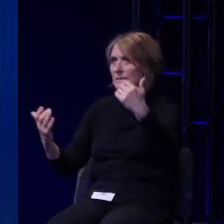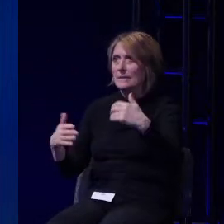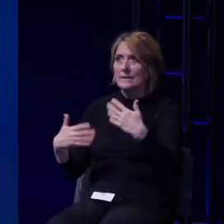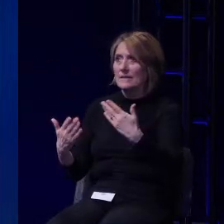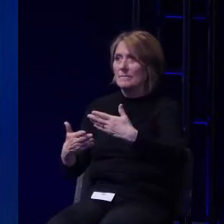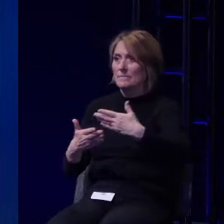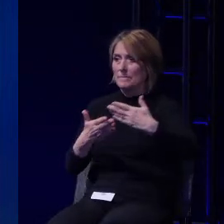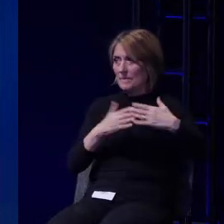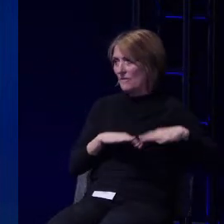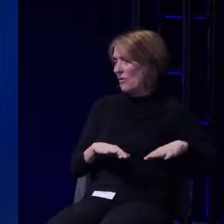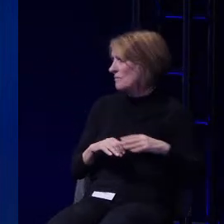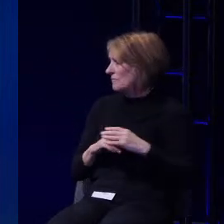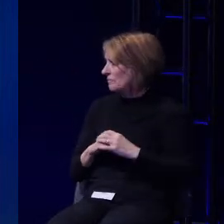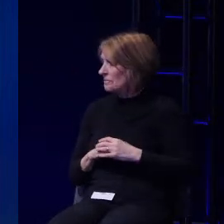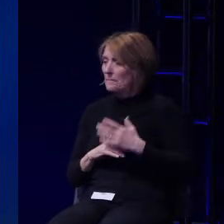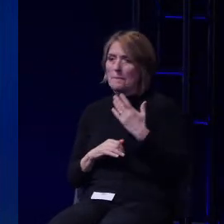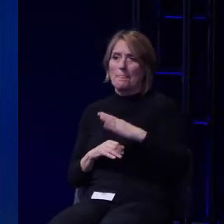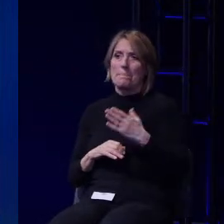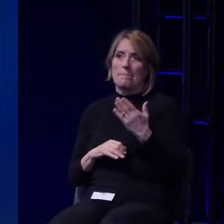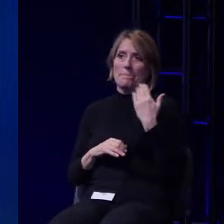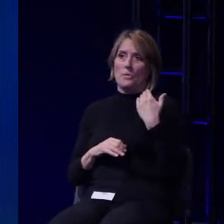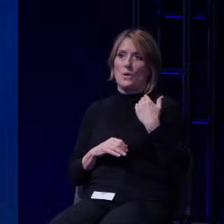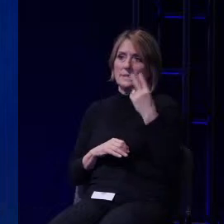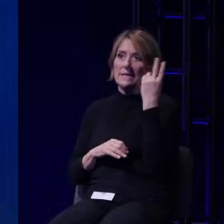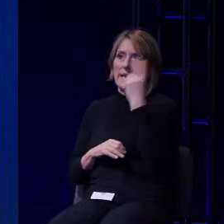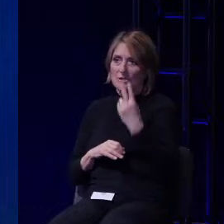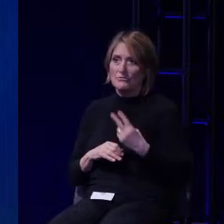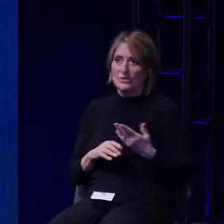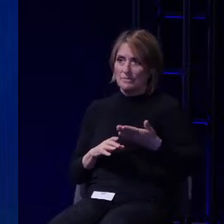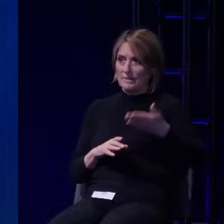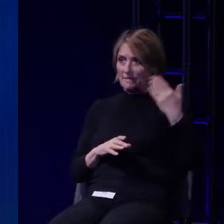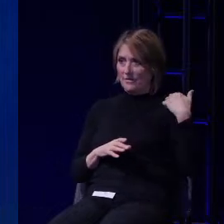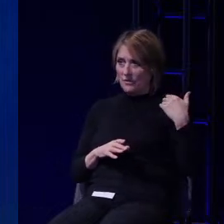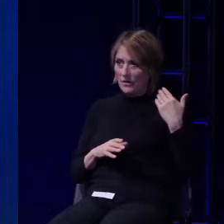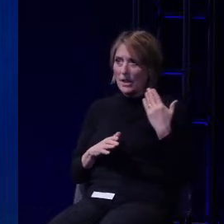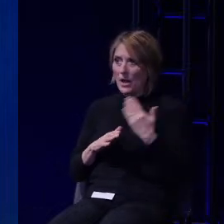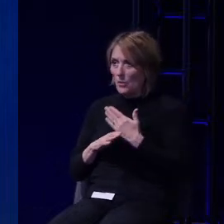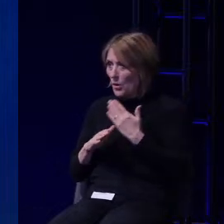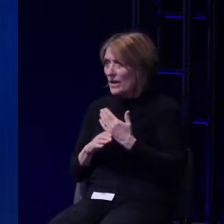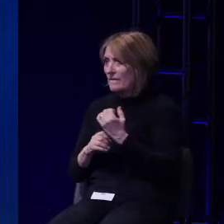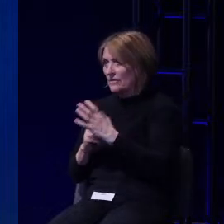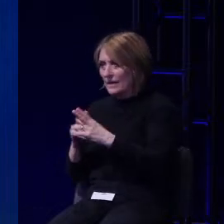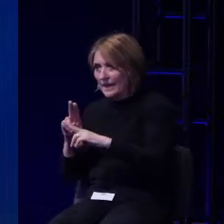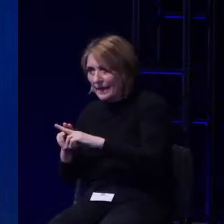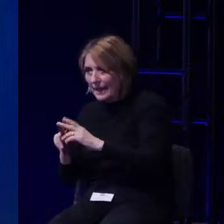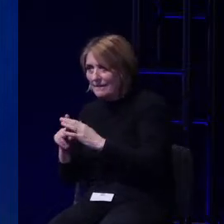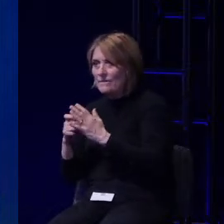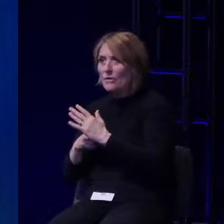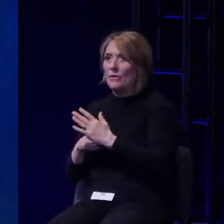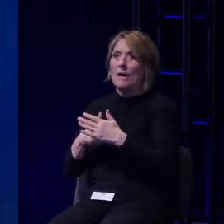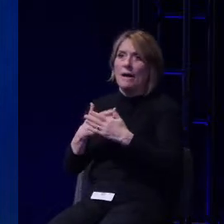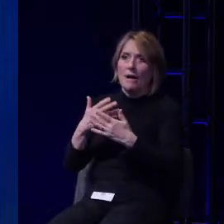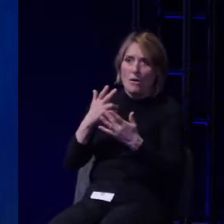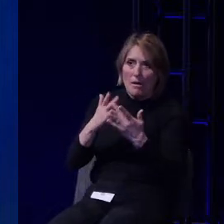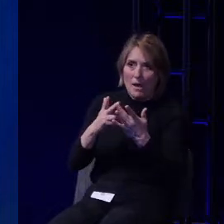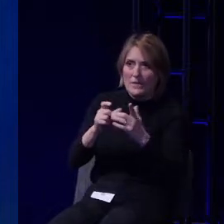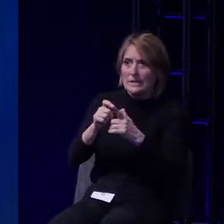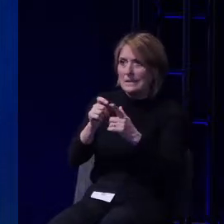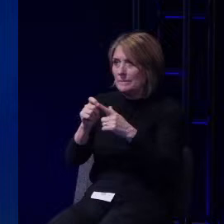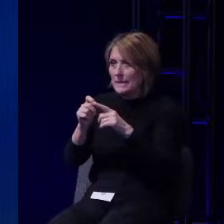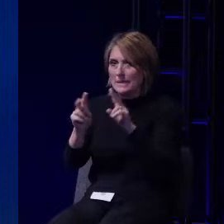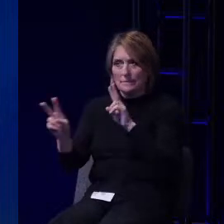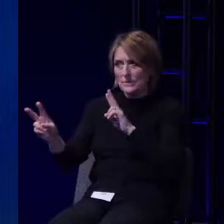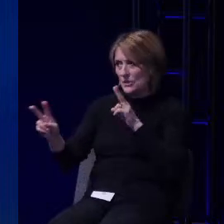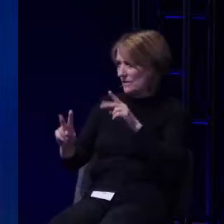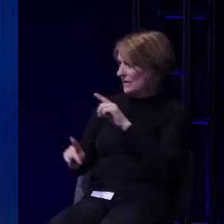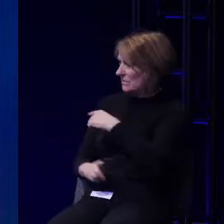before that, you know, because I did work as an electrician as well, so even working for a gaffer, for other DPs, you know, observing where